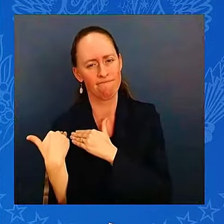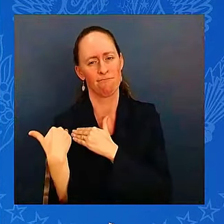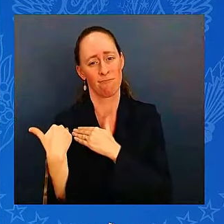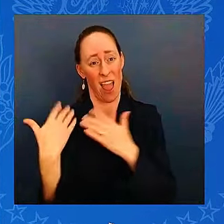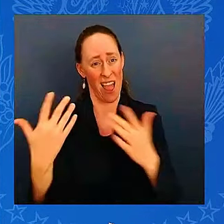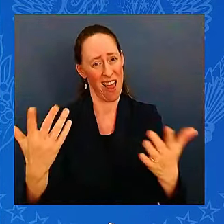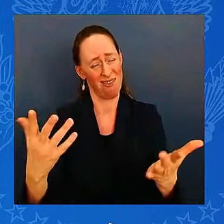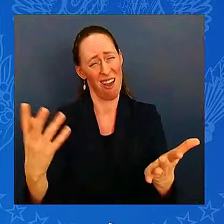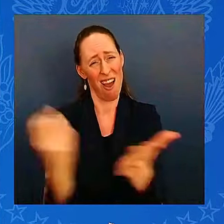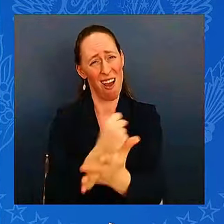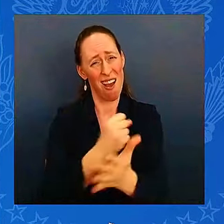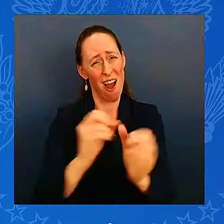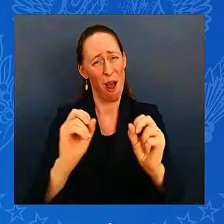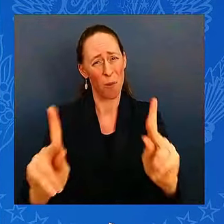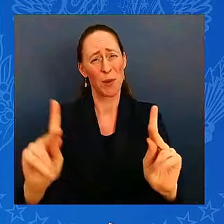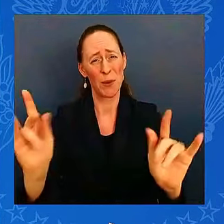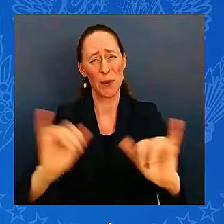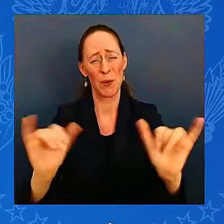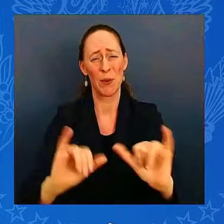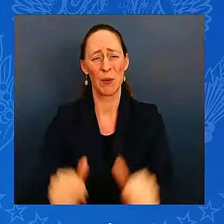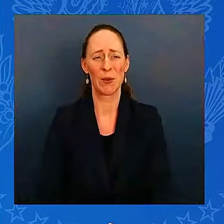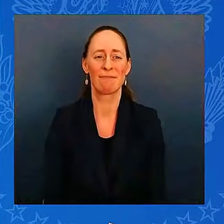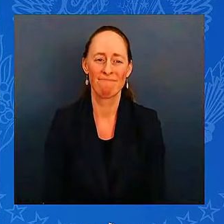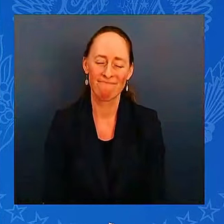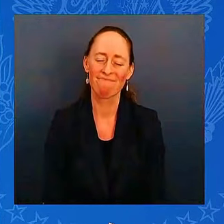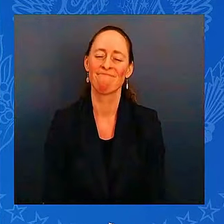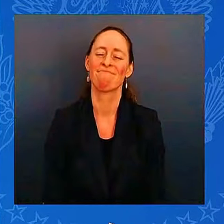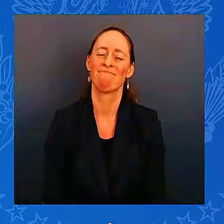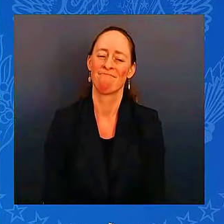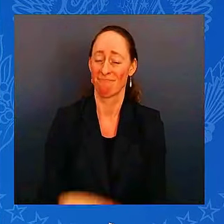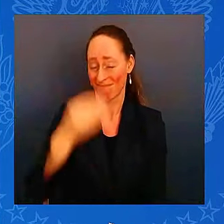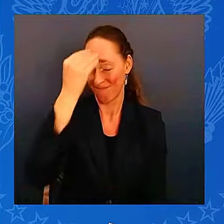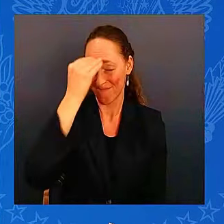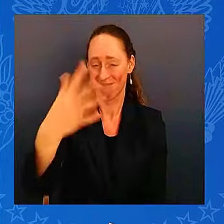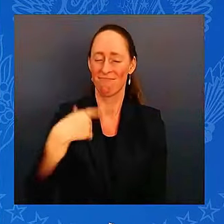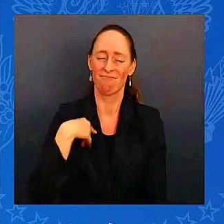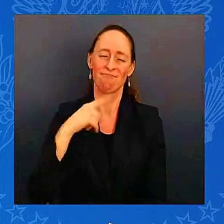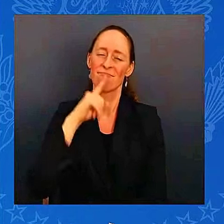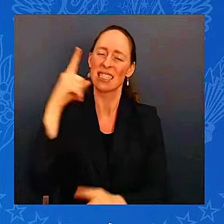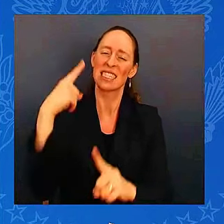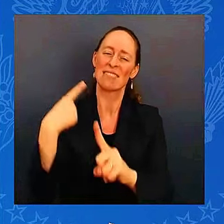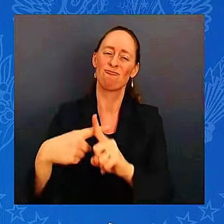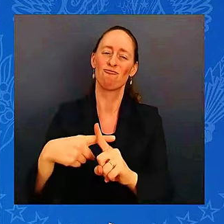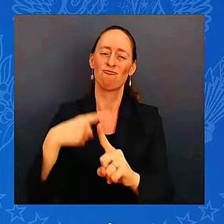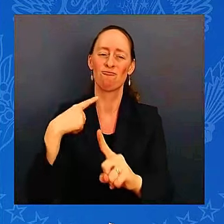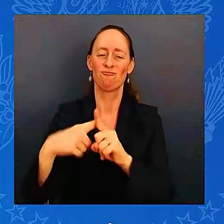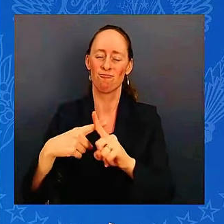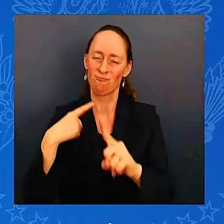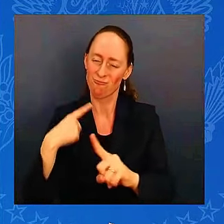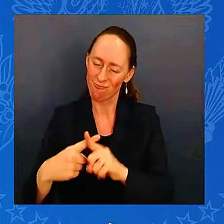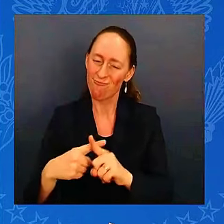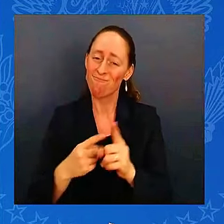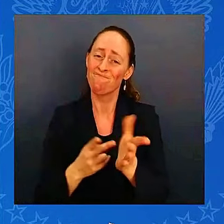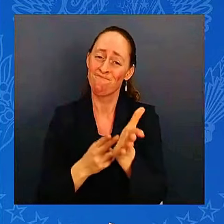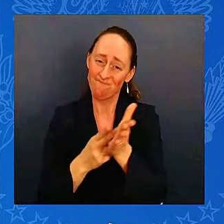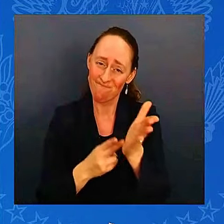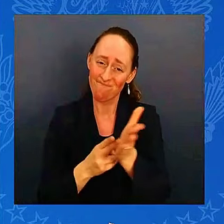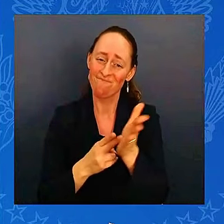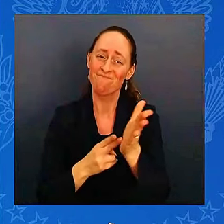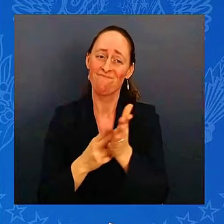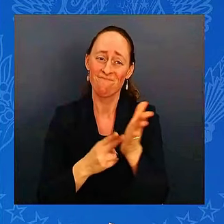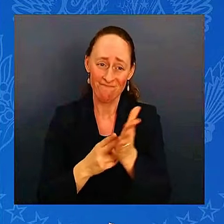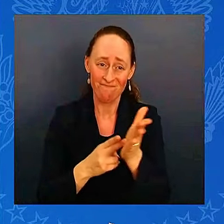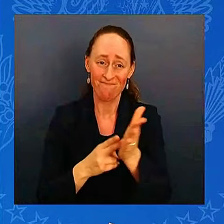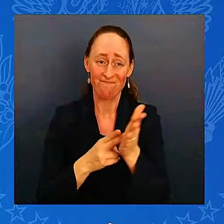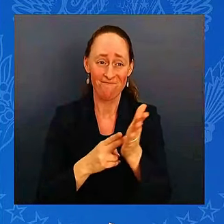folks, I really am optimistic. I really mean it. You listened, and I didn't even go into all the things that are going on in the rest of the world in